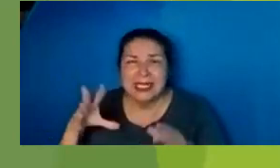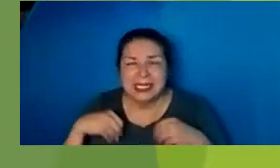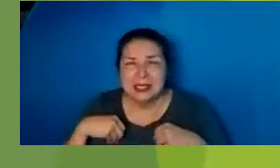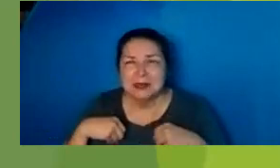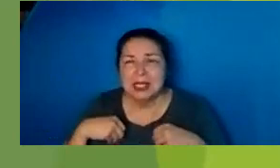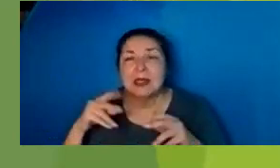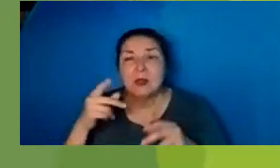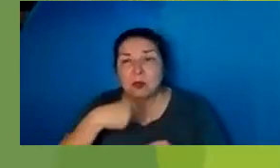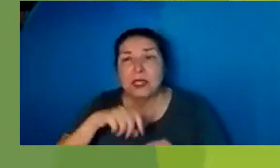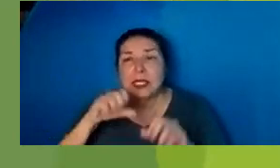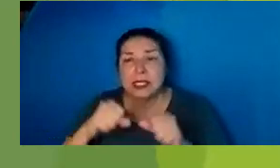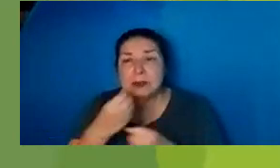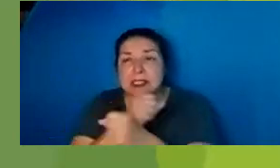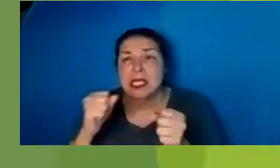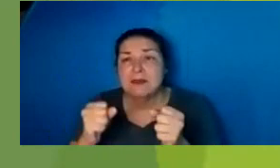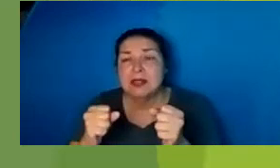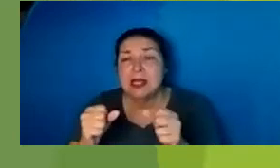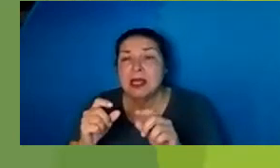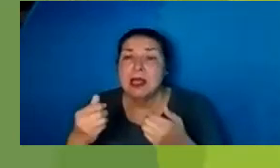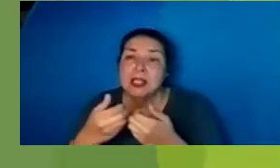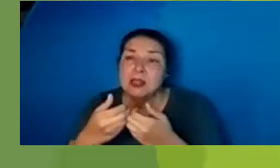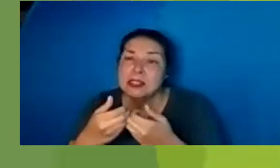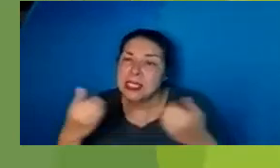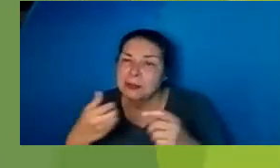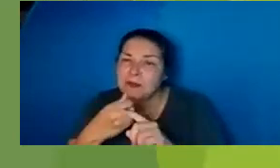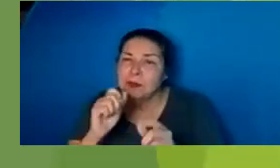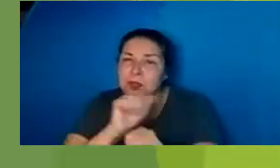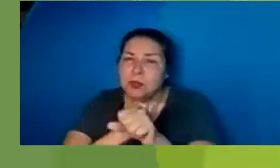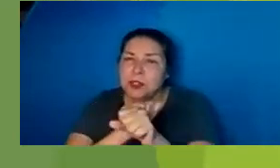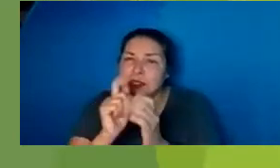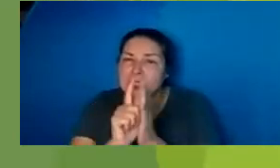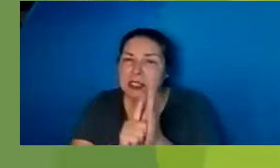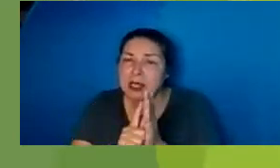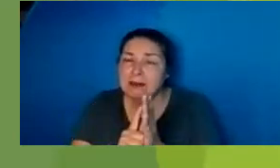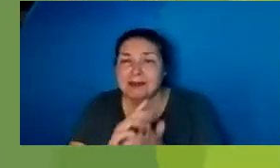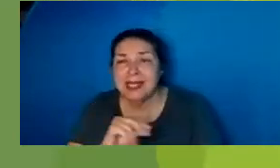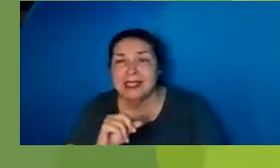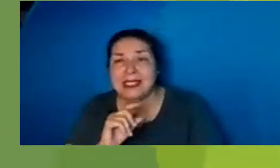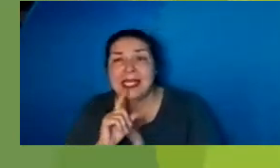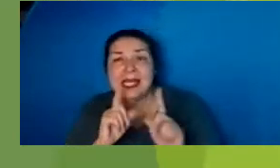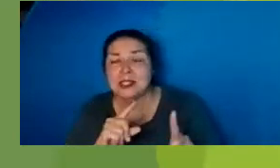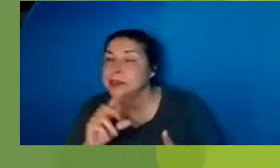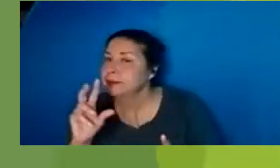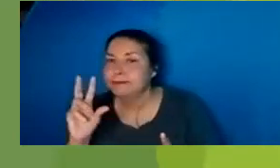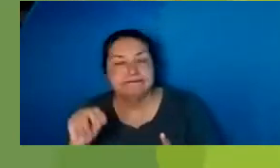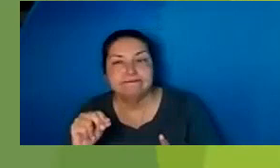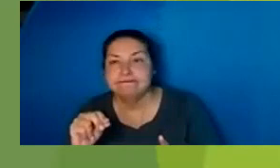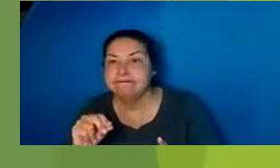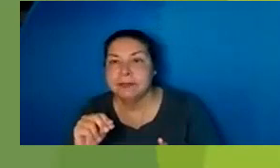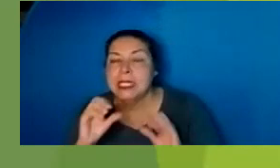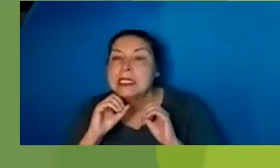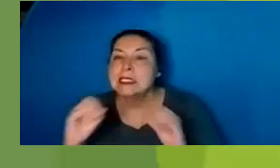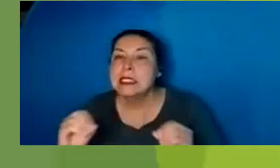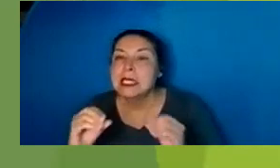works of the law? And the answer is, of course, a resounding no. There is nothing more urgent or more